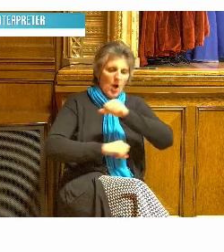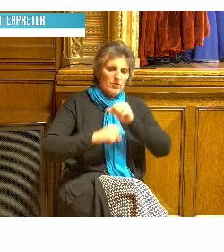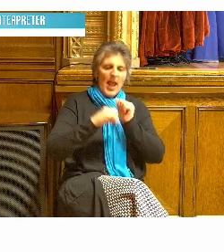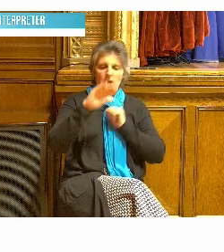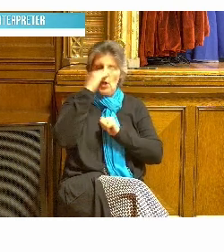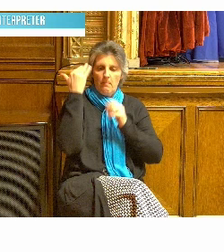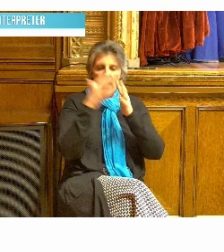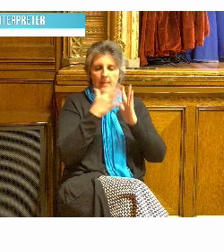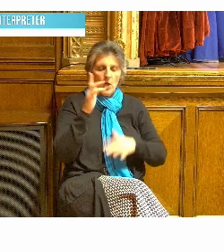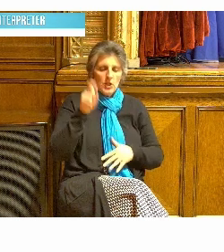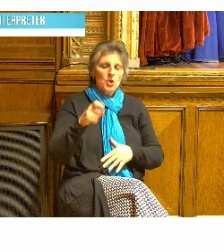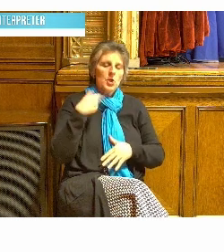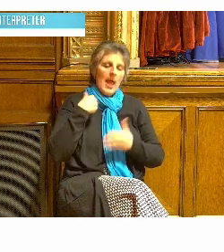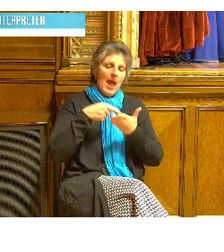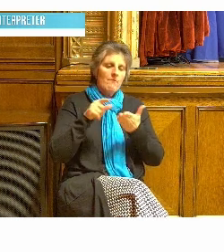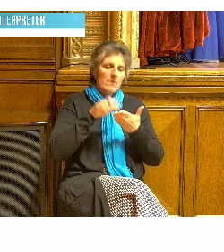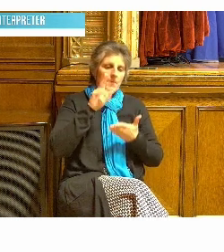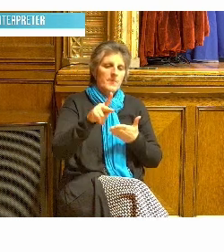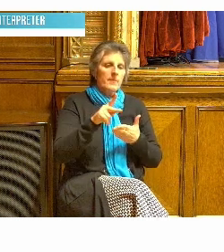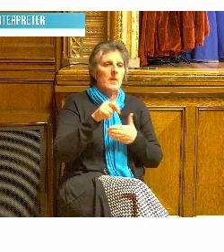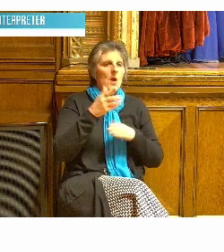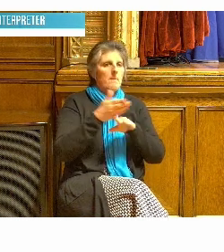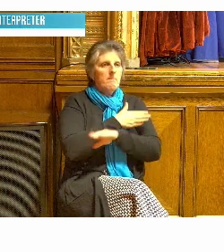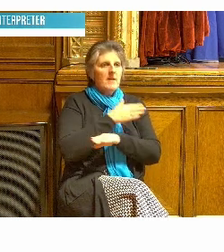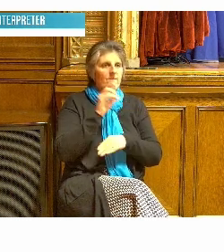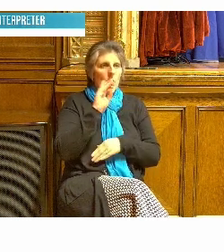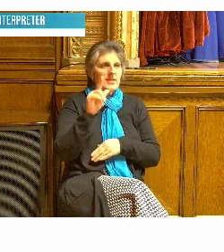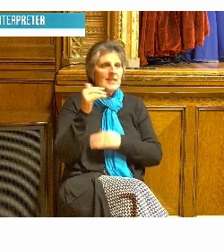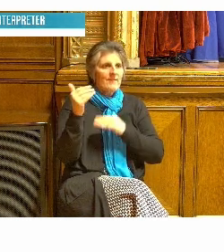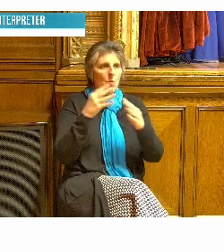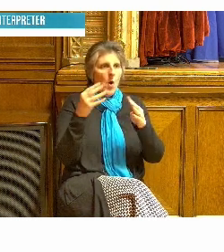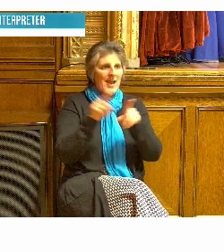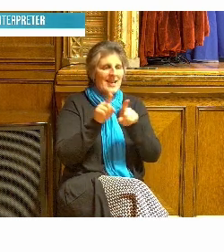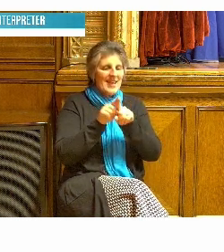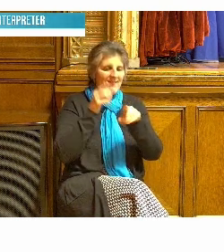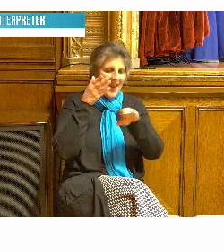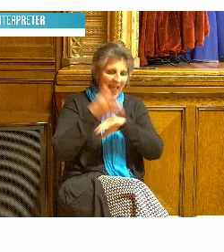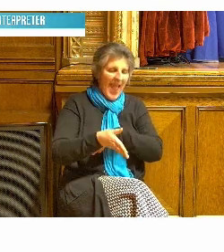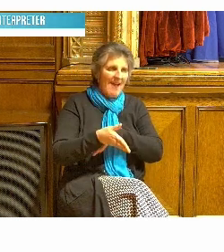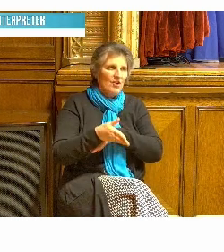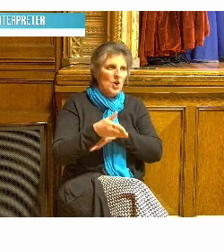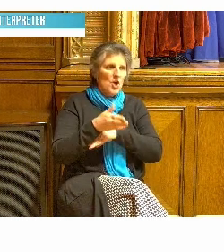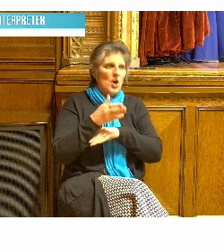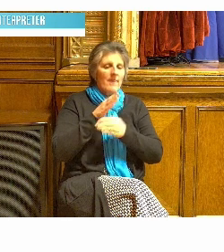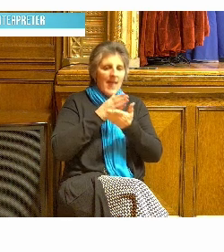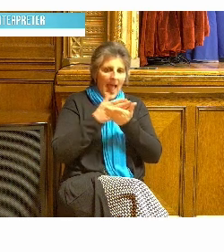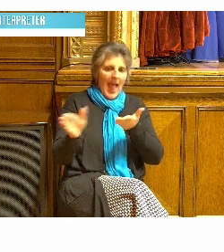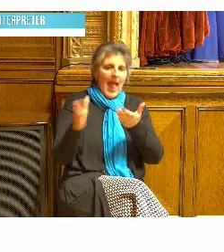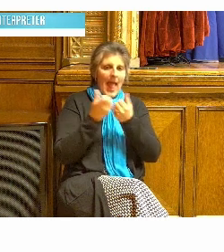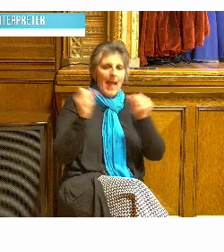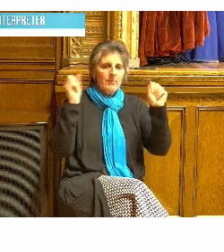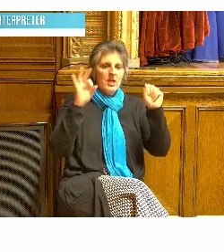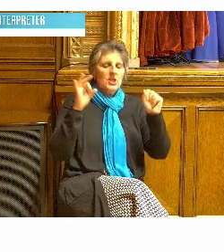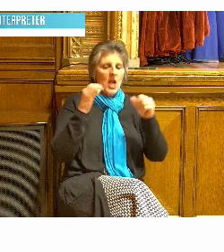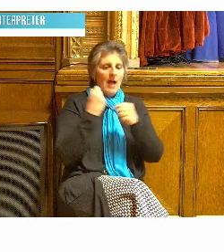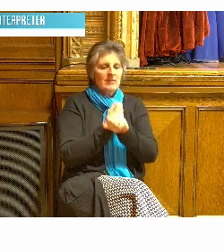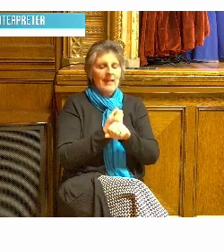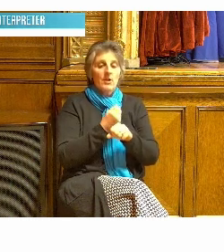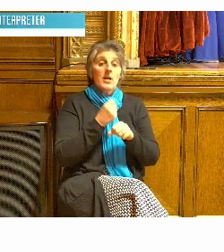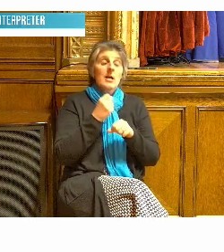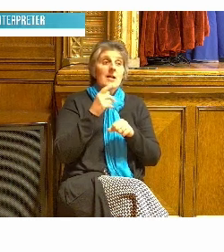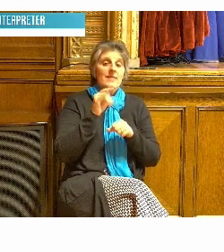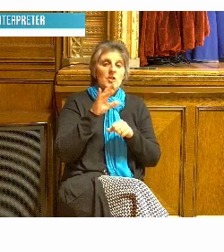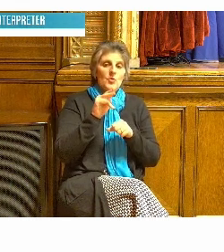Americans deserve reparations. Before the Civil War and even after the abolition of slavery, of the transatlantic